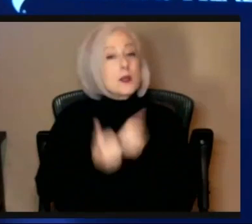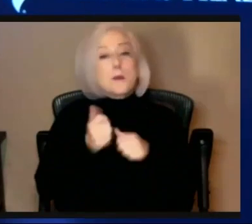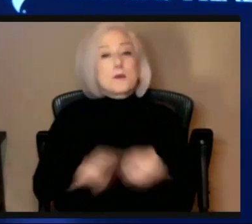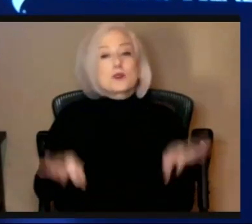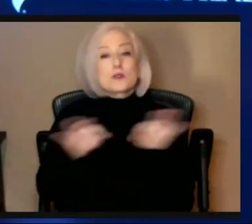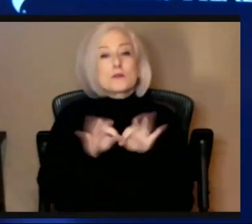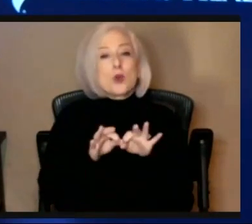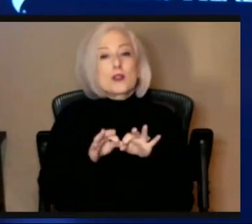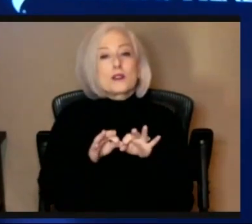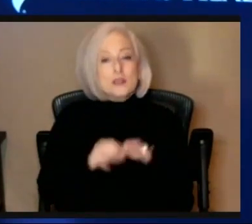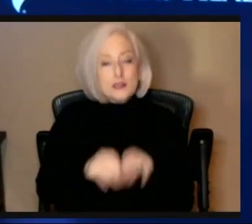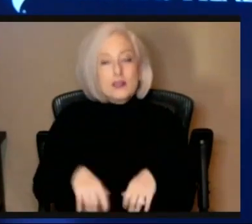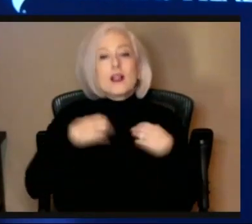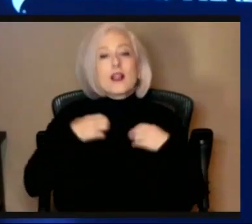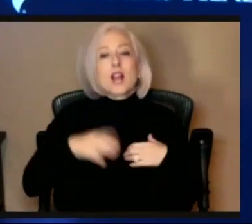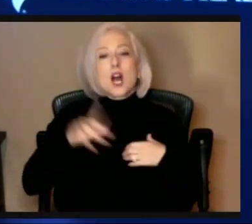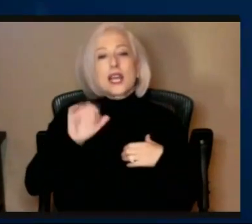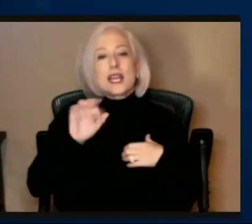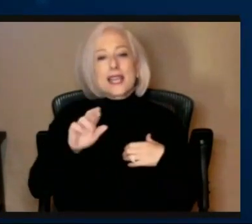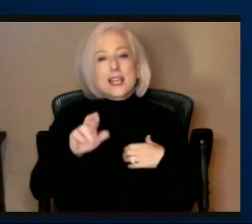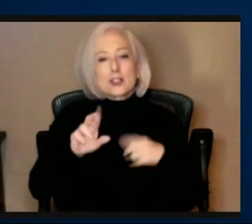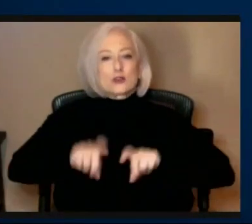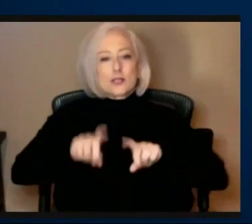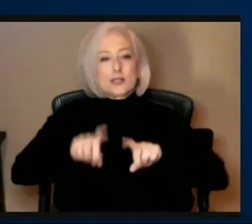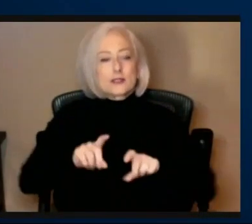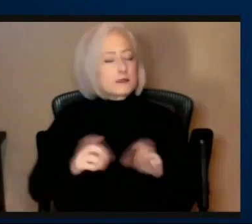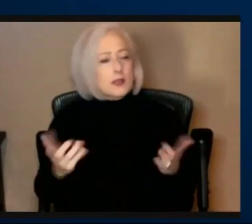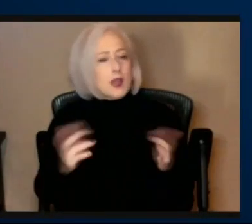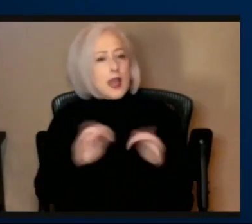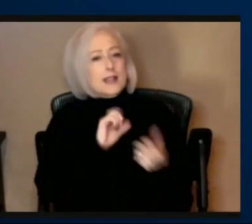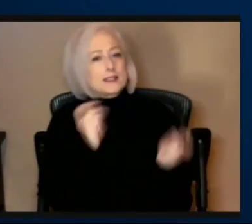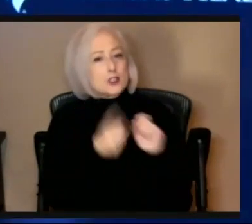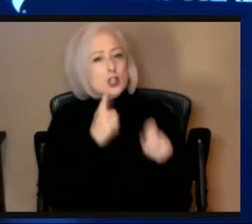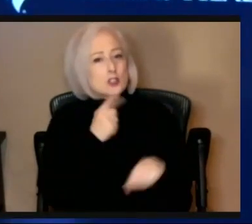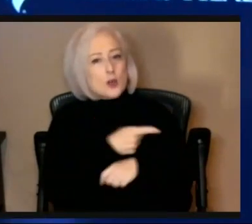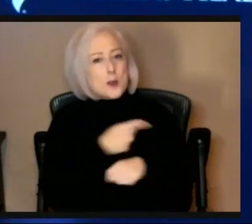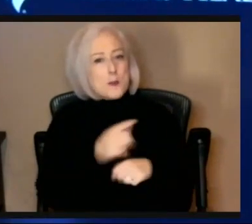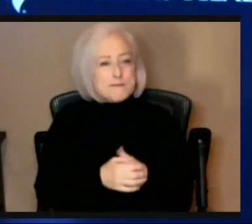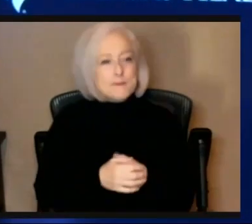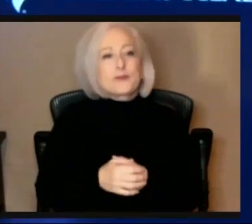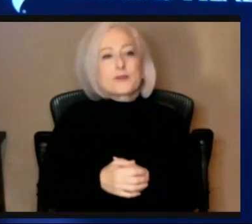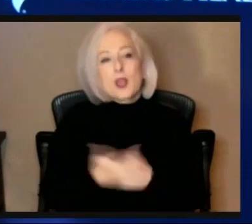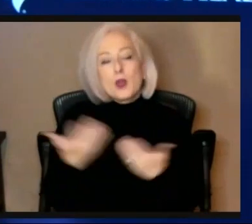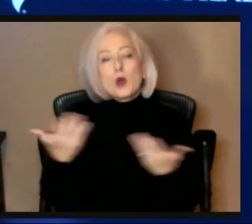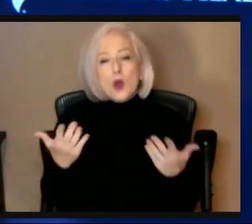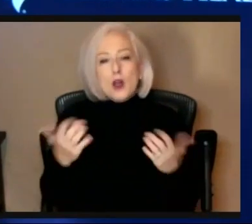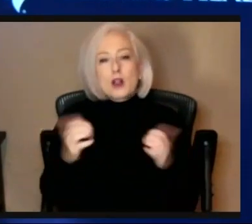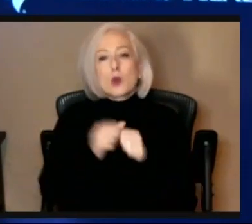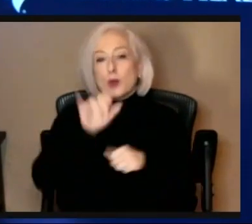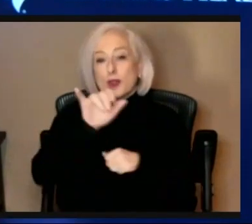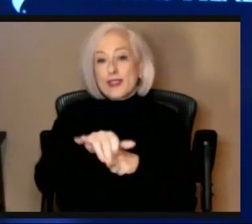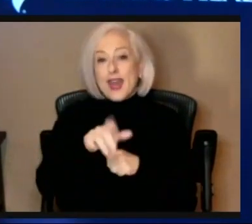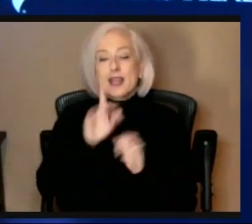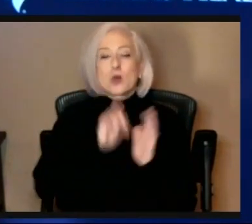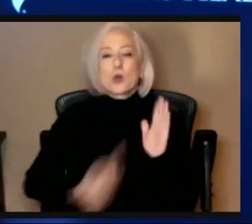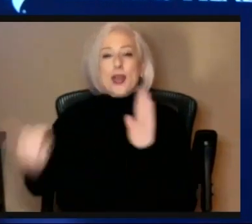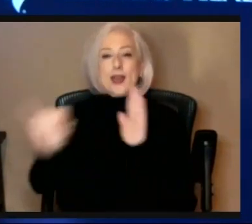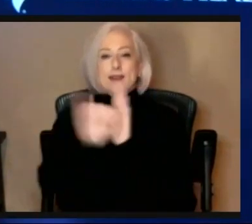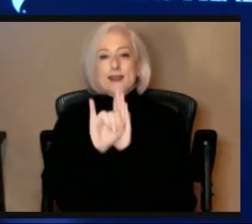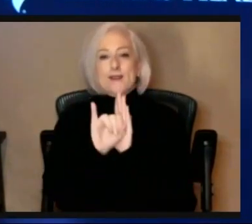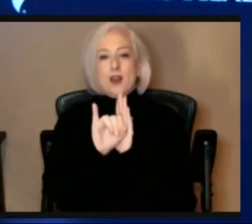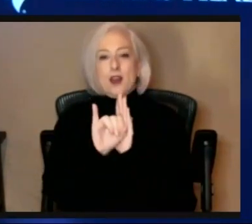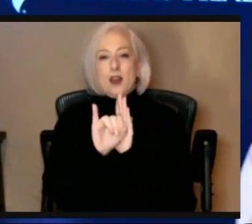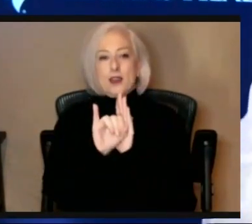screening. Yeah, how was that a game changer for him? So basically with that, we identified he has